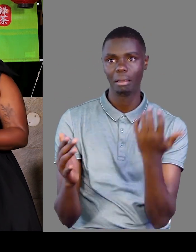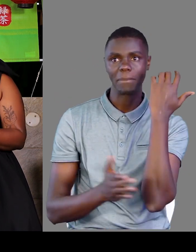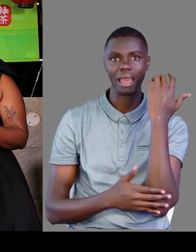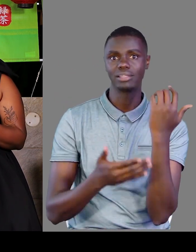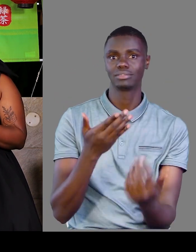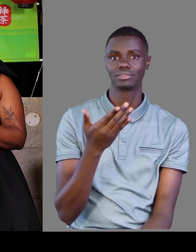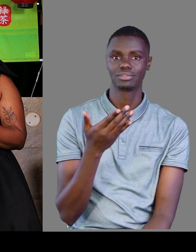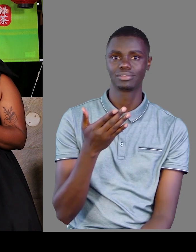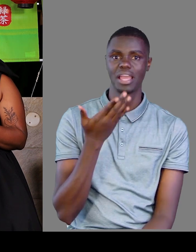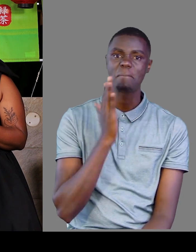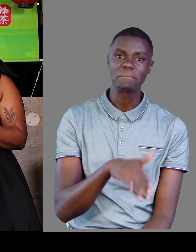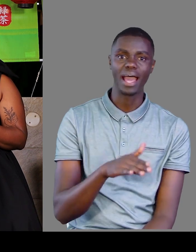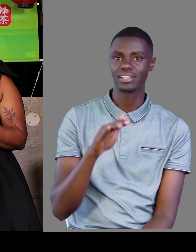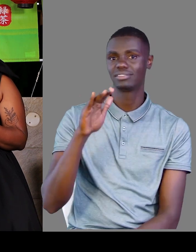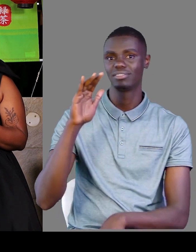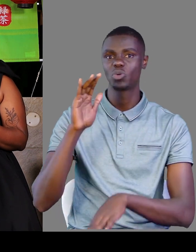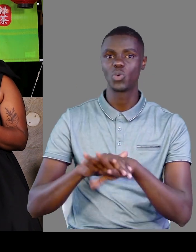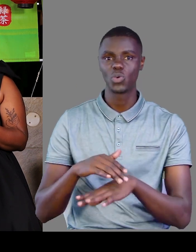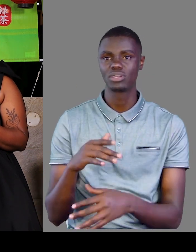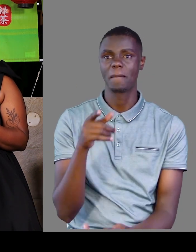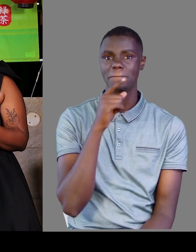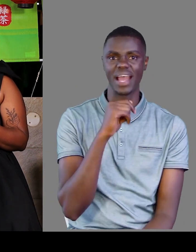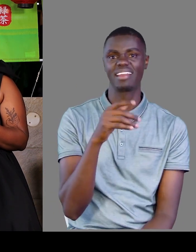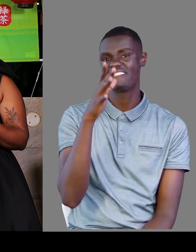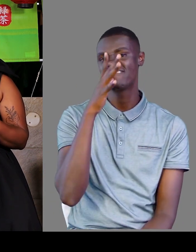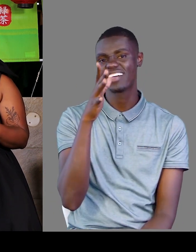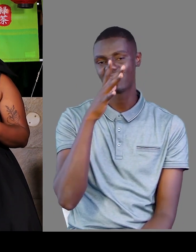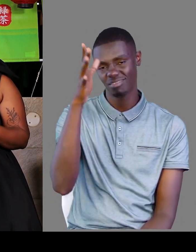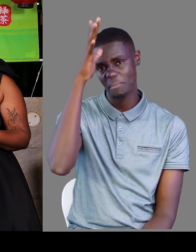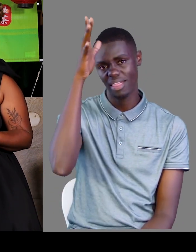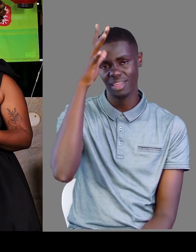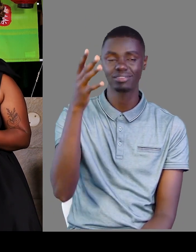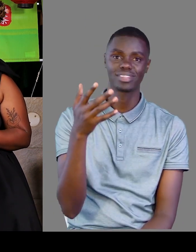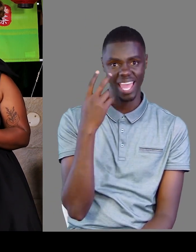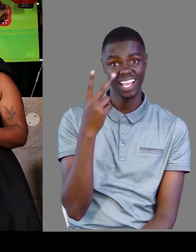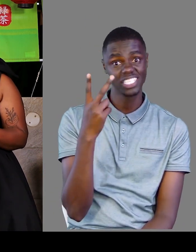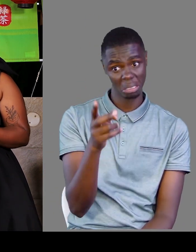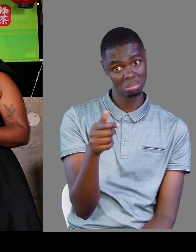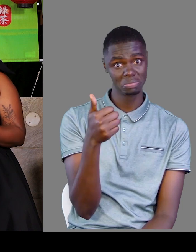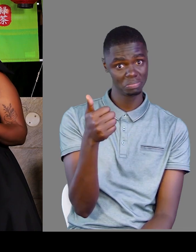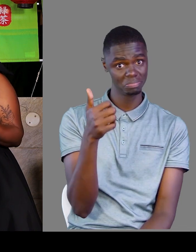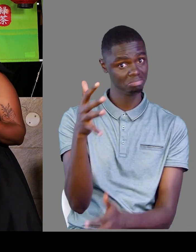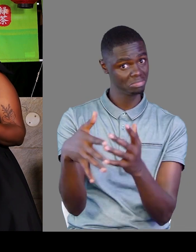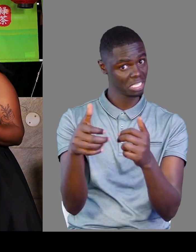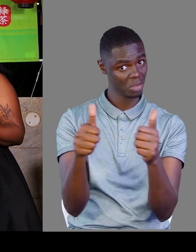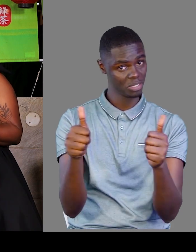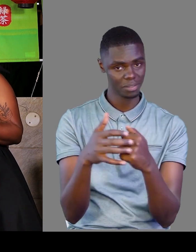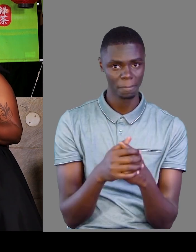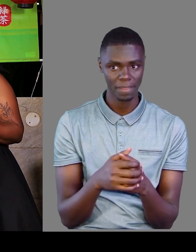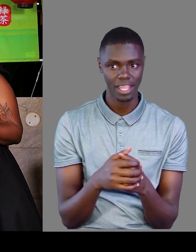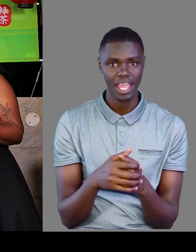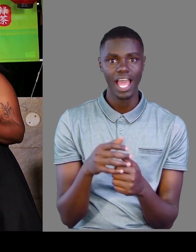bad. I know how to say this is your man, husband, father, something. I can see you are good in sign language.